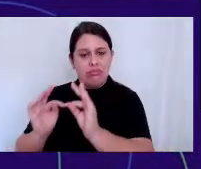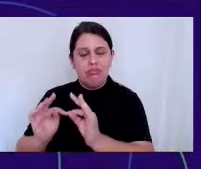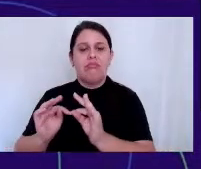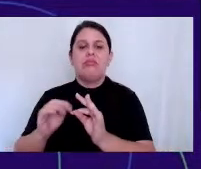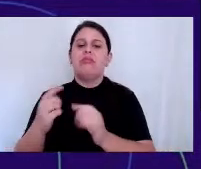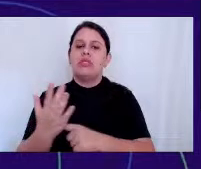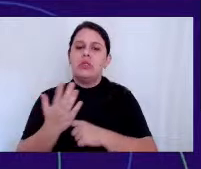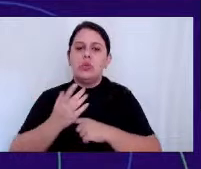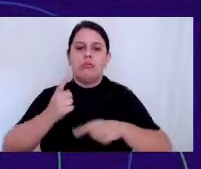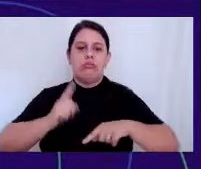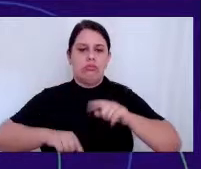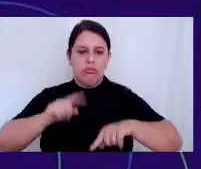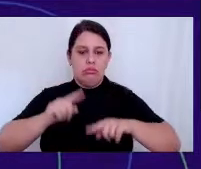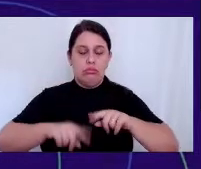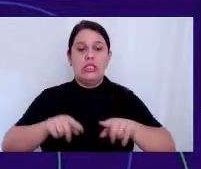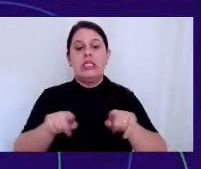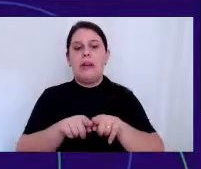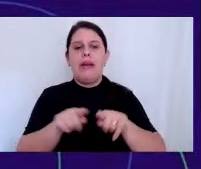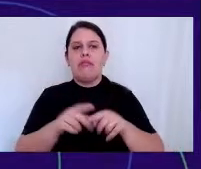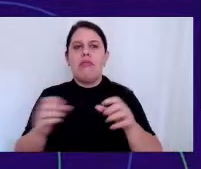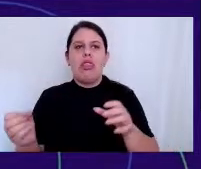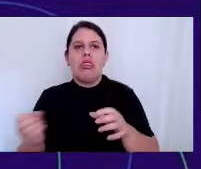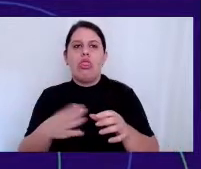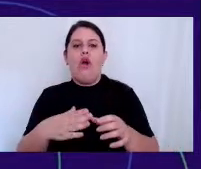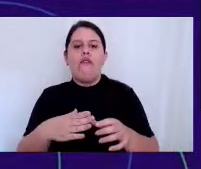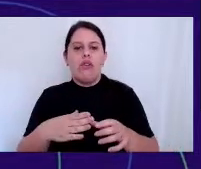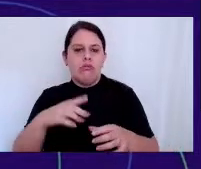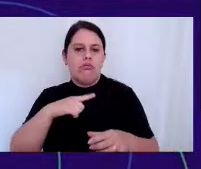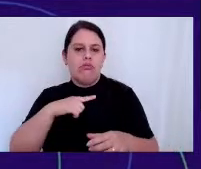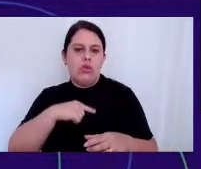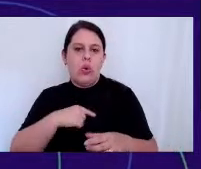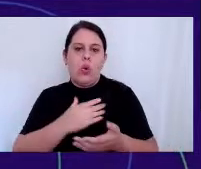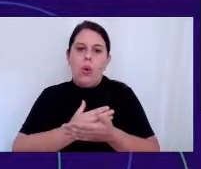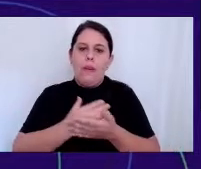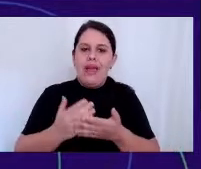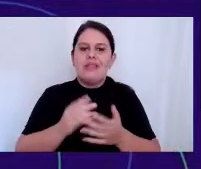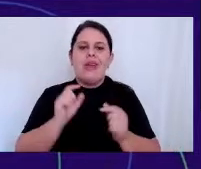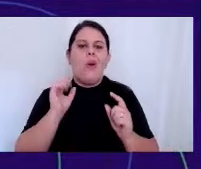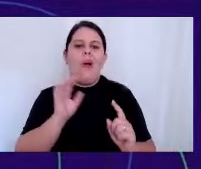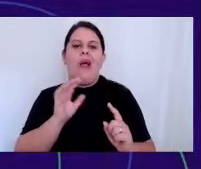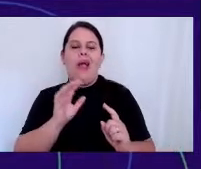there's this tendency. First, like, for example, when AI came out,